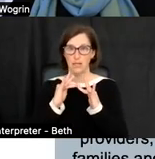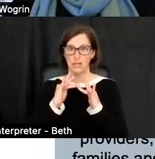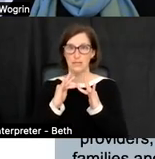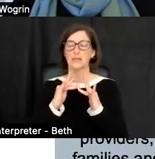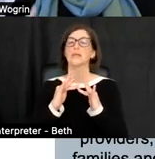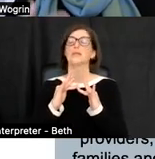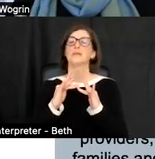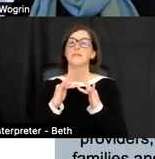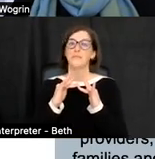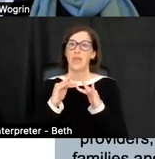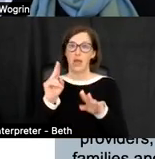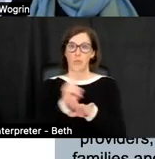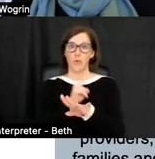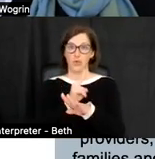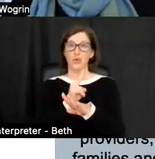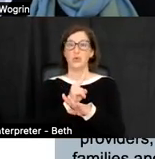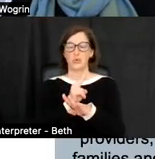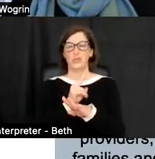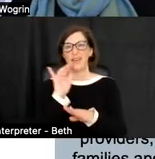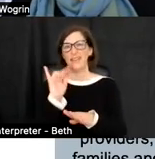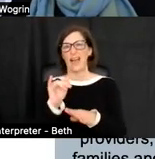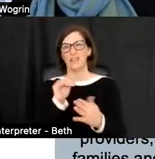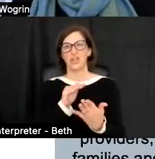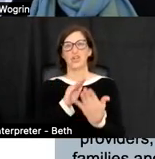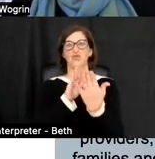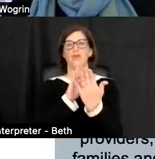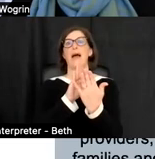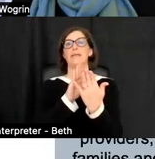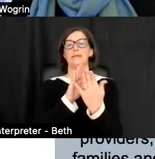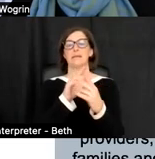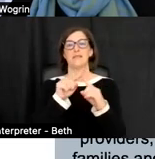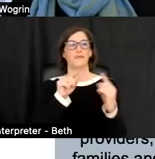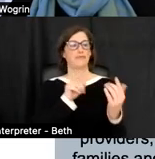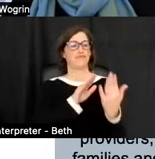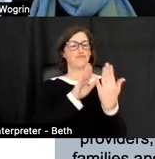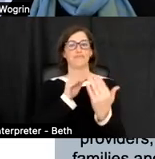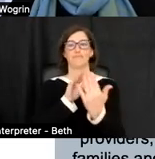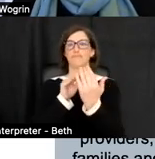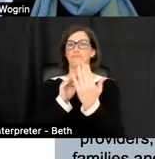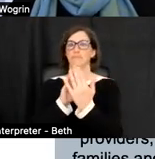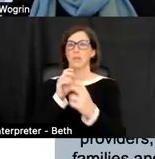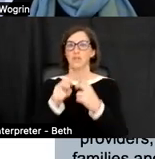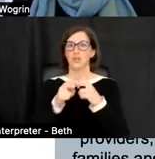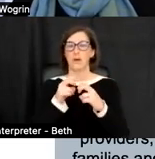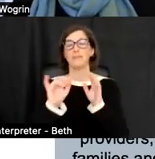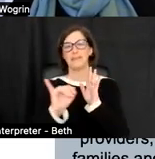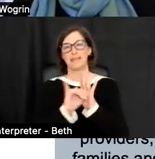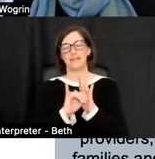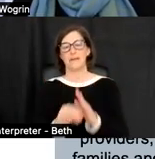we utilize them so we really can take a multidisciplinary approach to the problems that are